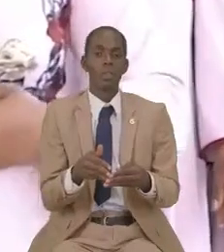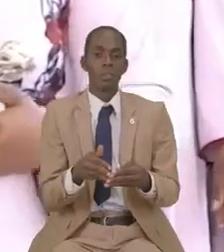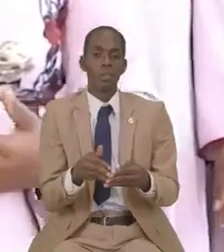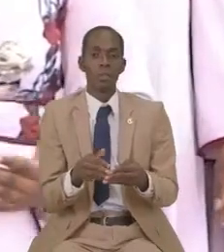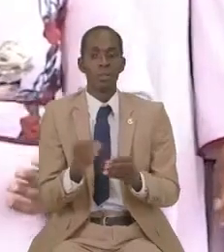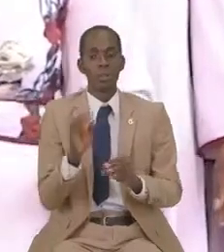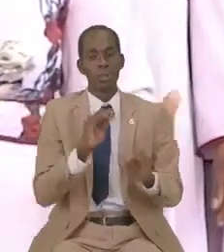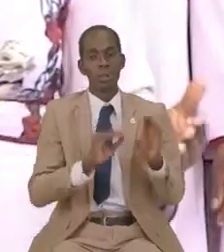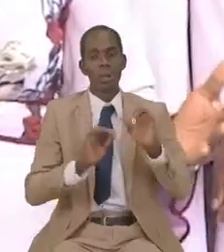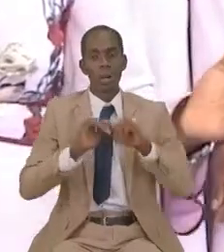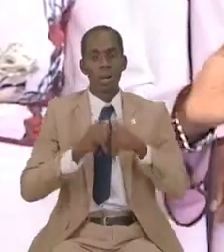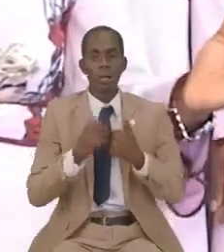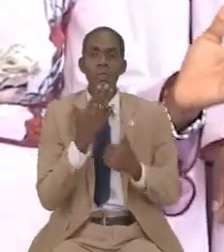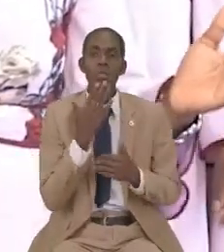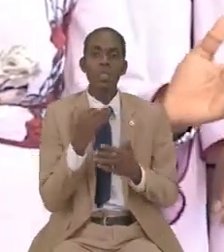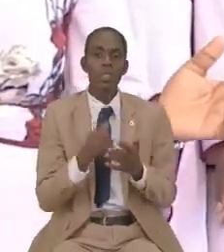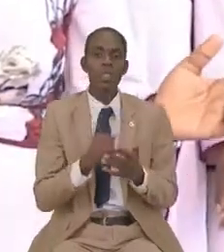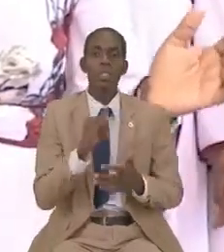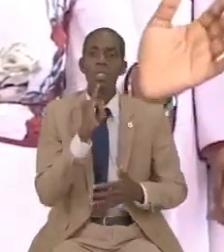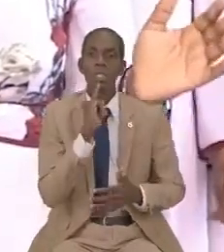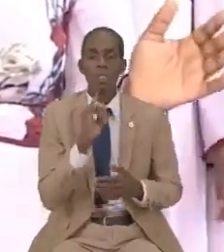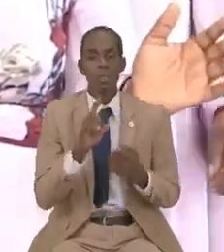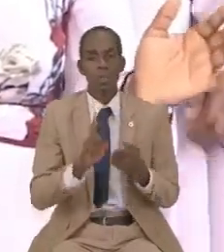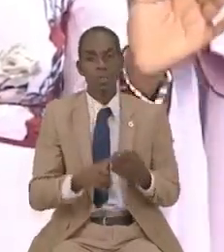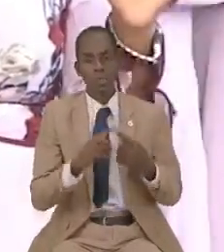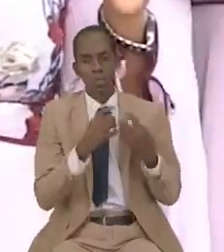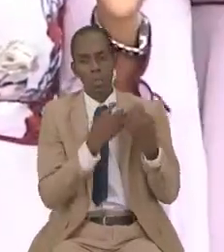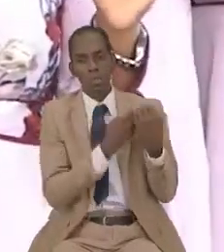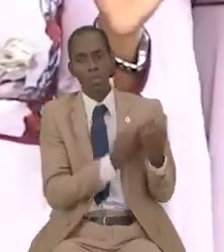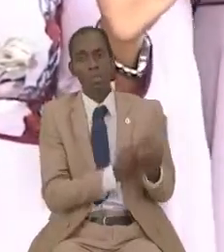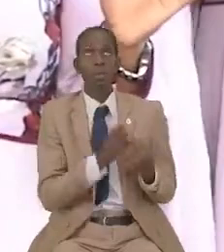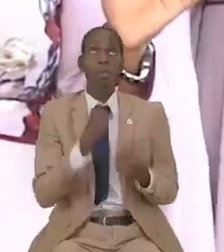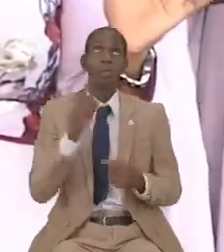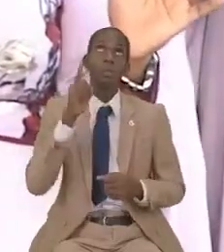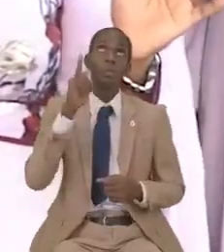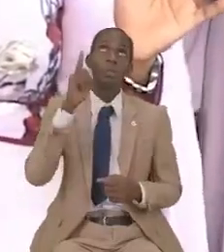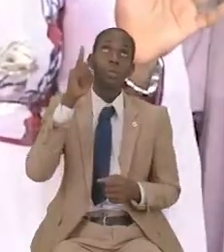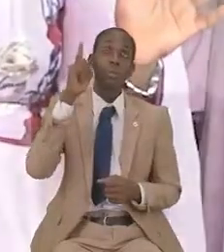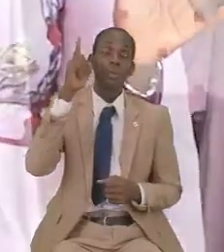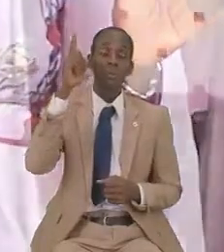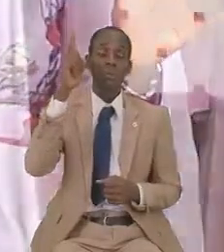lead. Oh, how sweet it is to trust you.